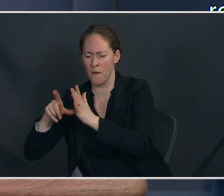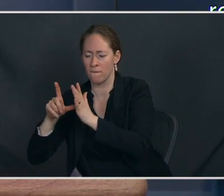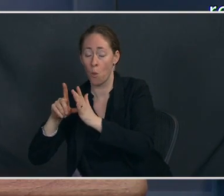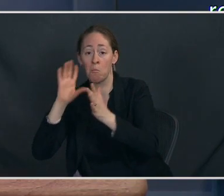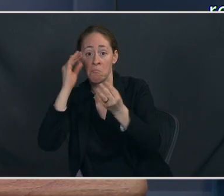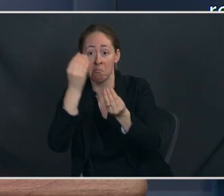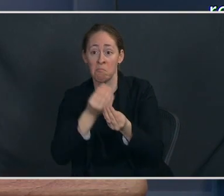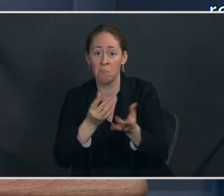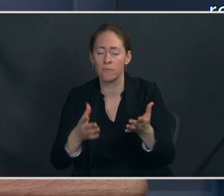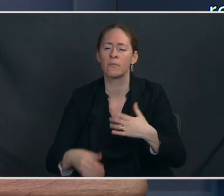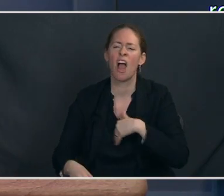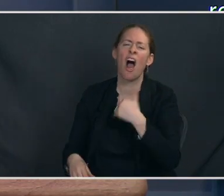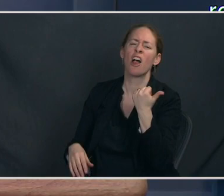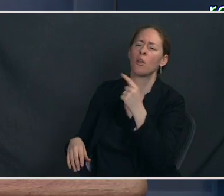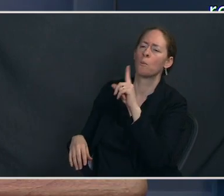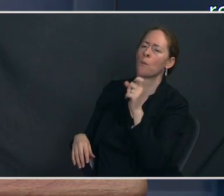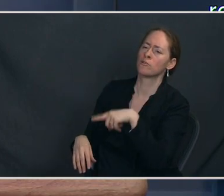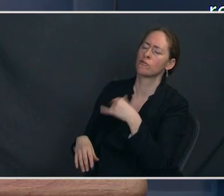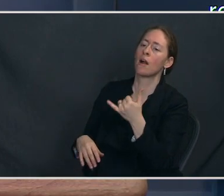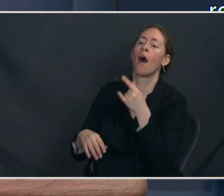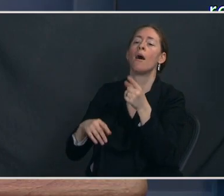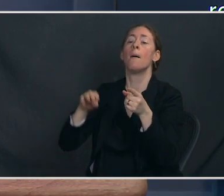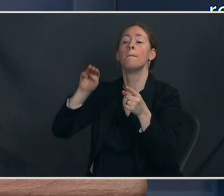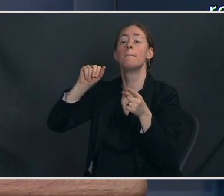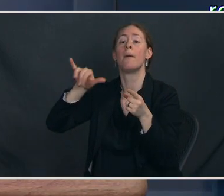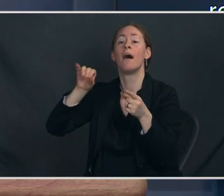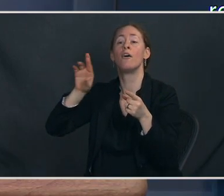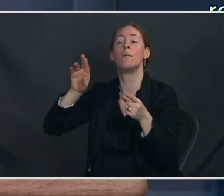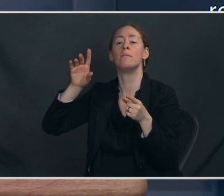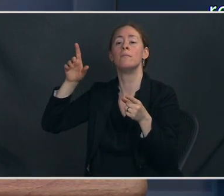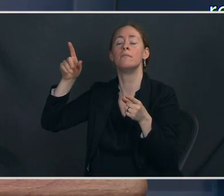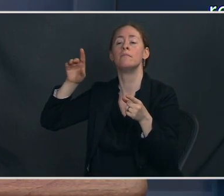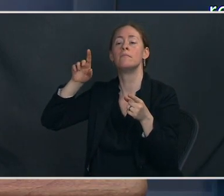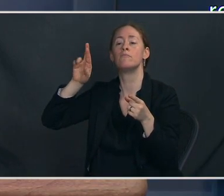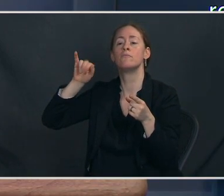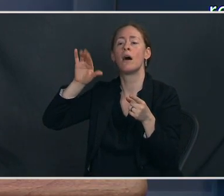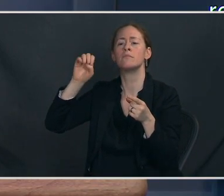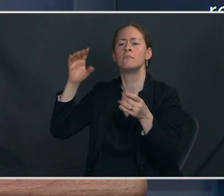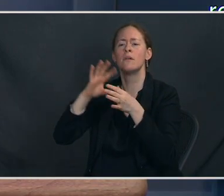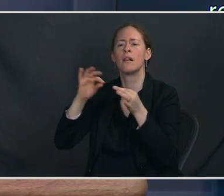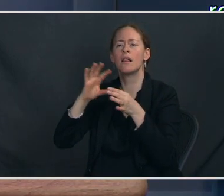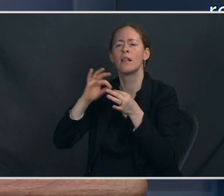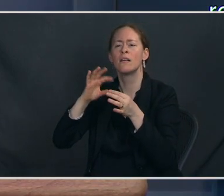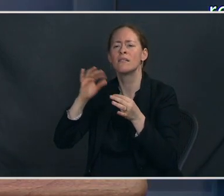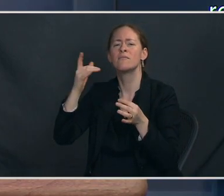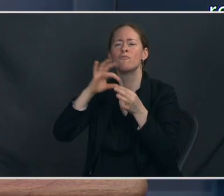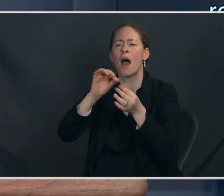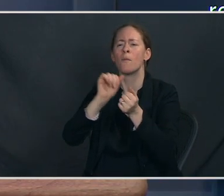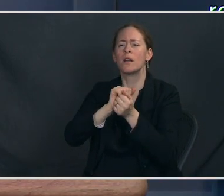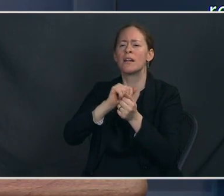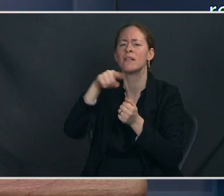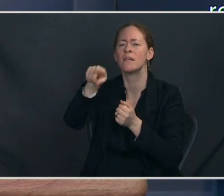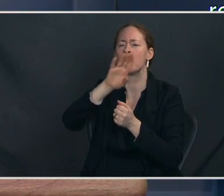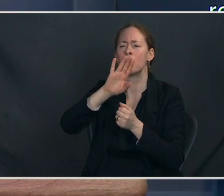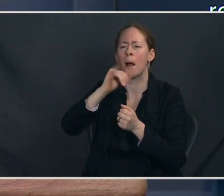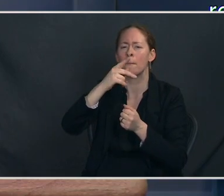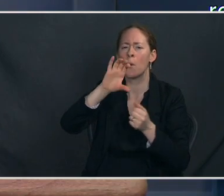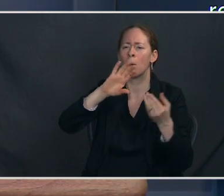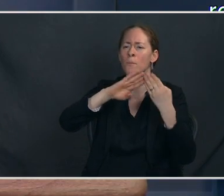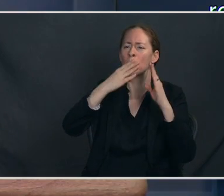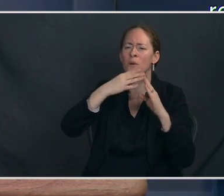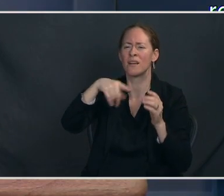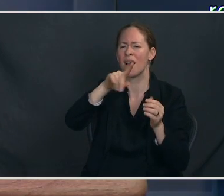Ambassador Rice outlined all of the disparities when it comes to Americans of color being infected and dying from COVID at higher rates.